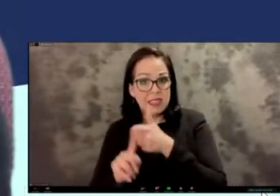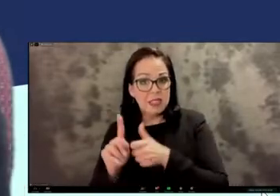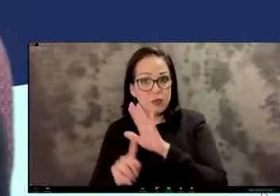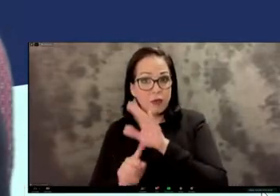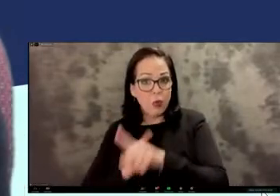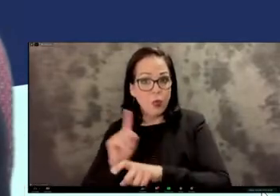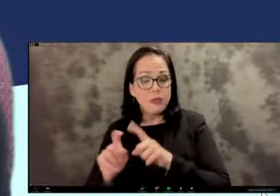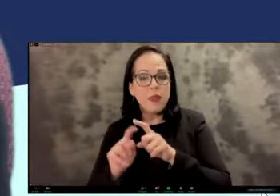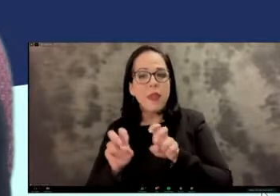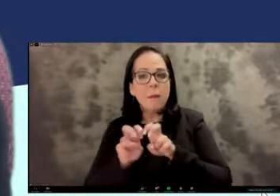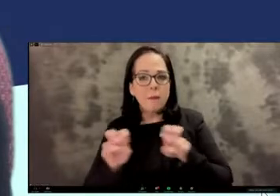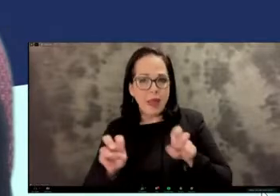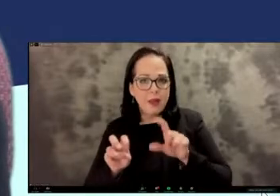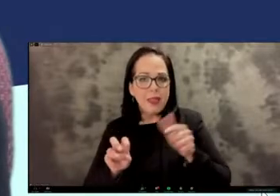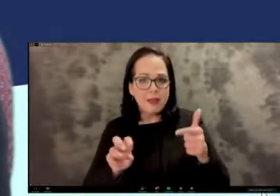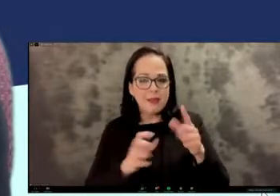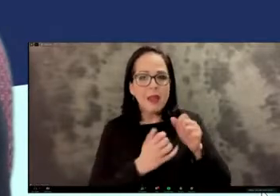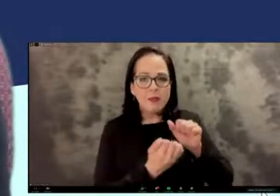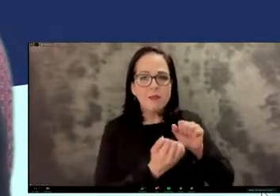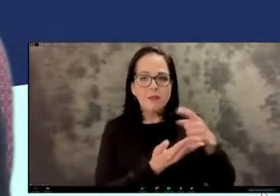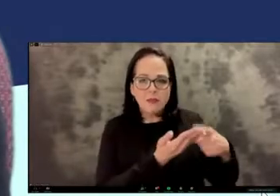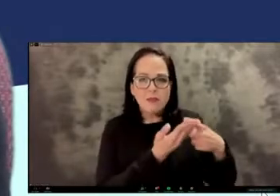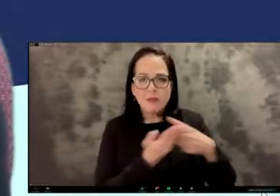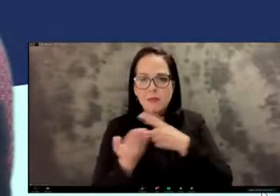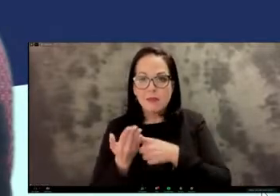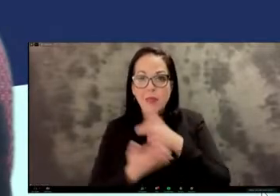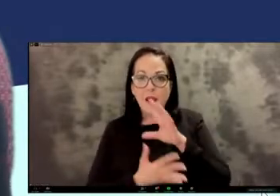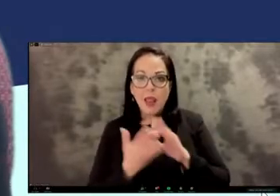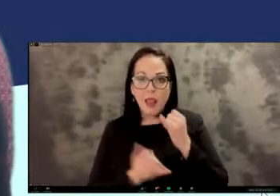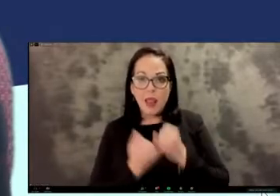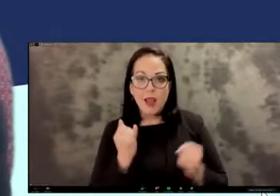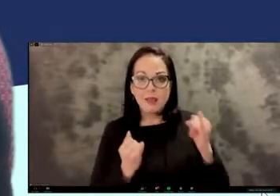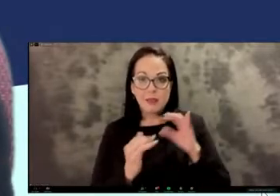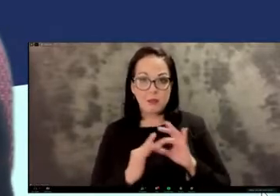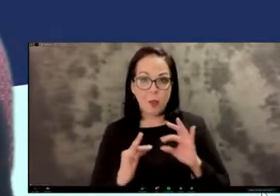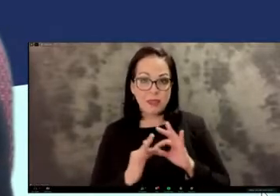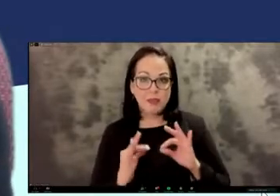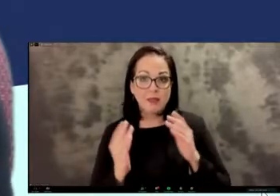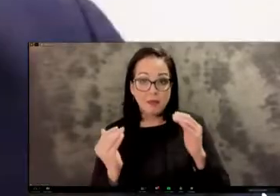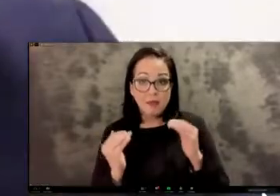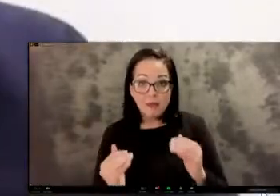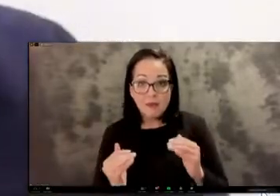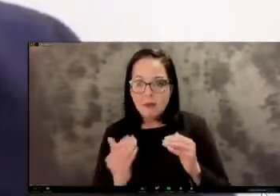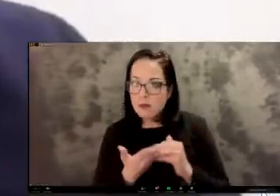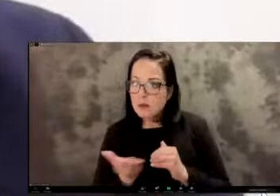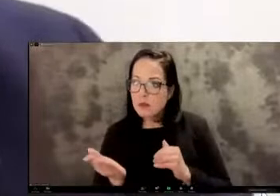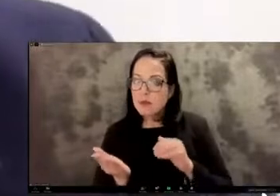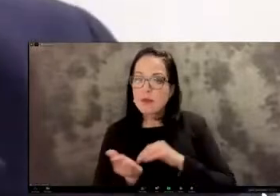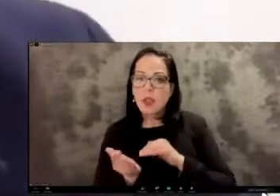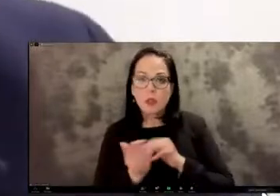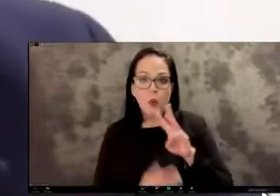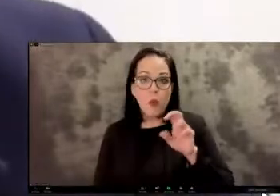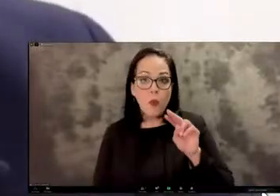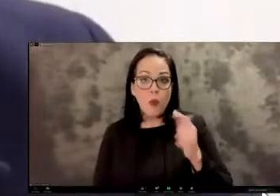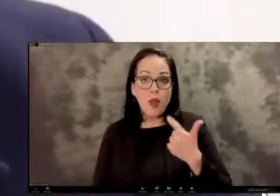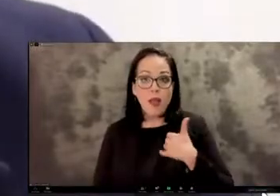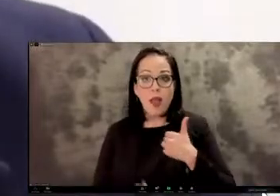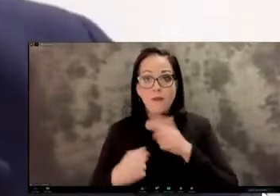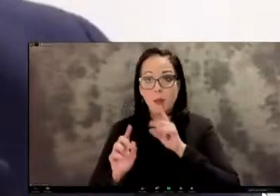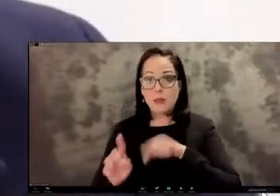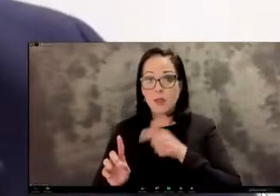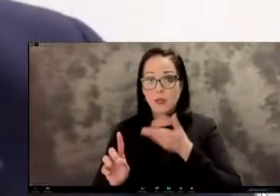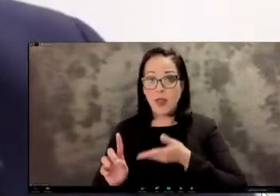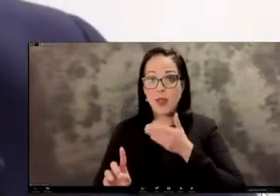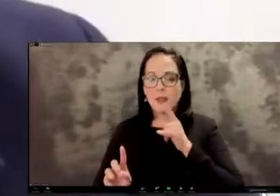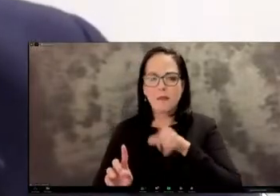our panelists can address both of your questions in our final moments. Dr. Wong. Yeah, I do have a response to that. So it's a